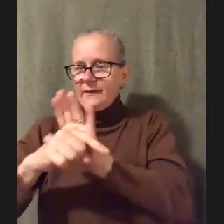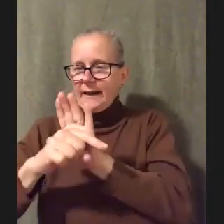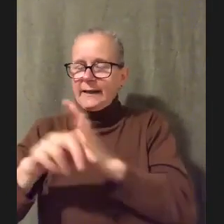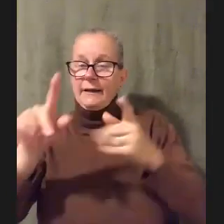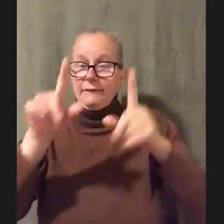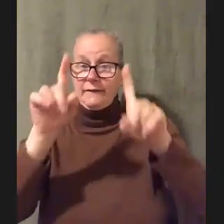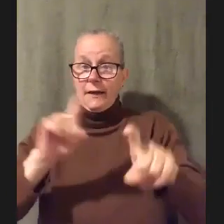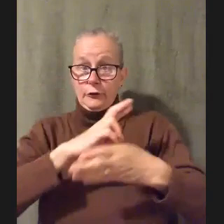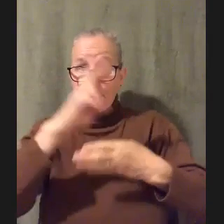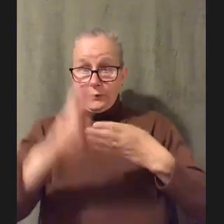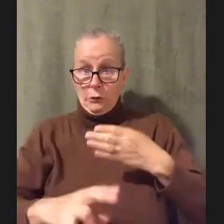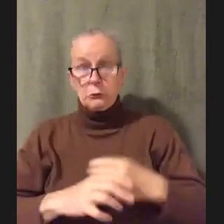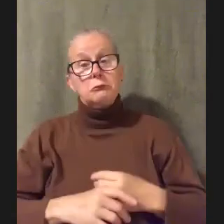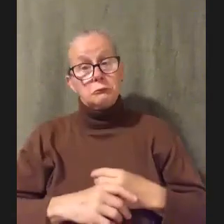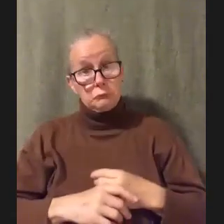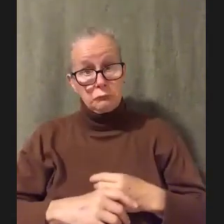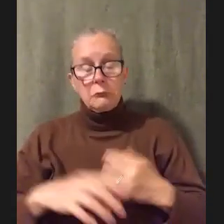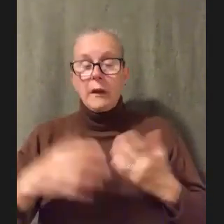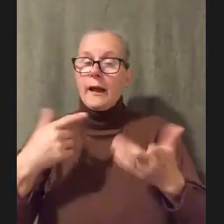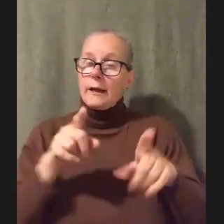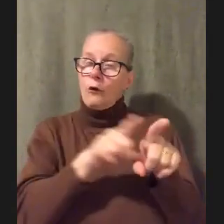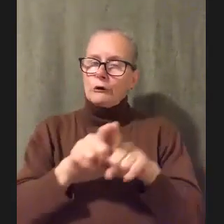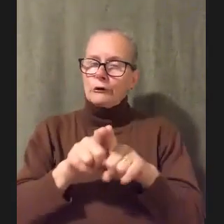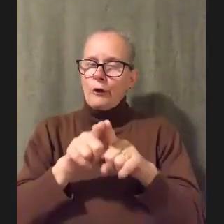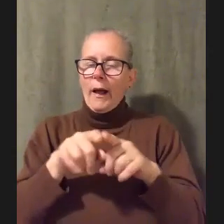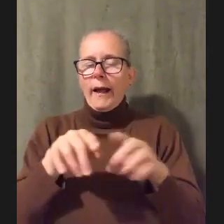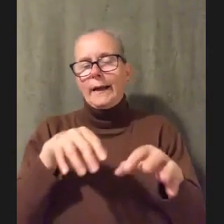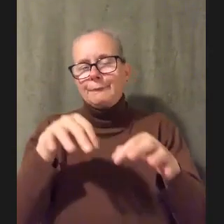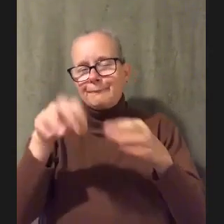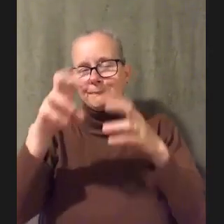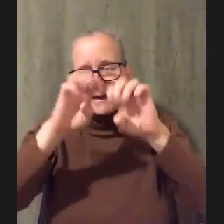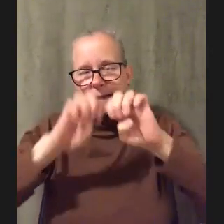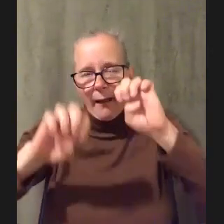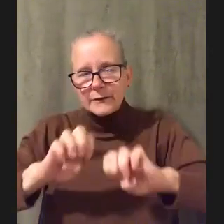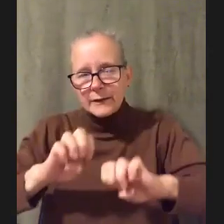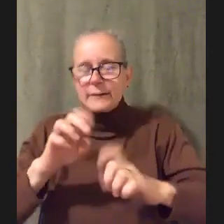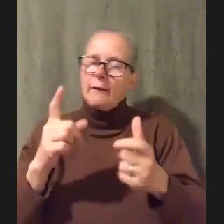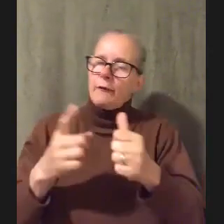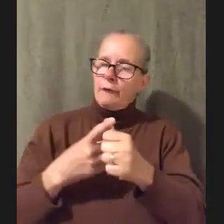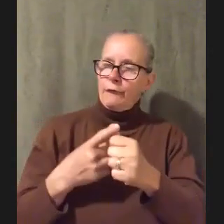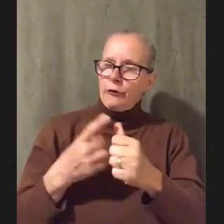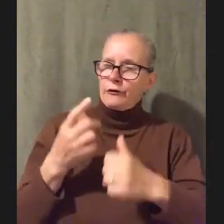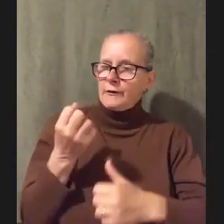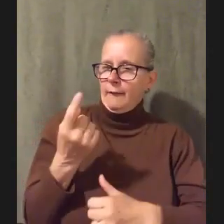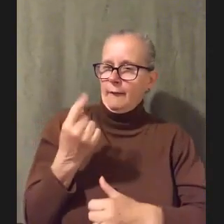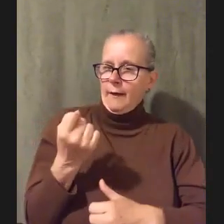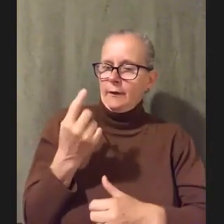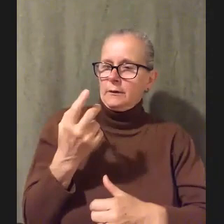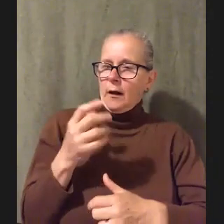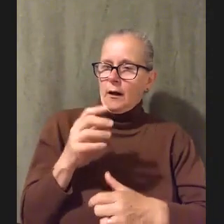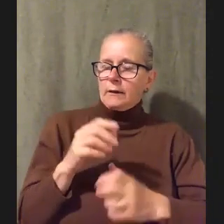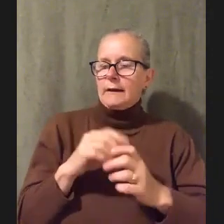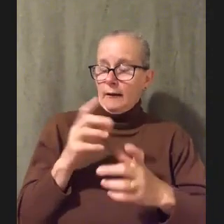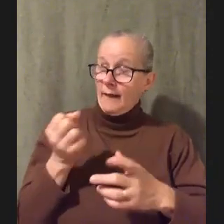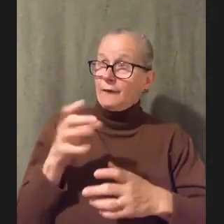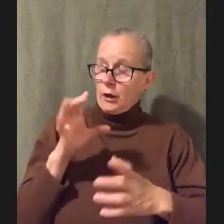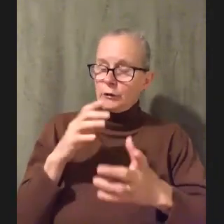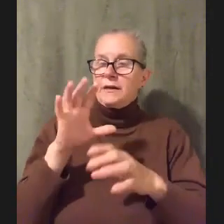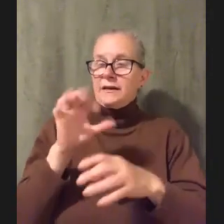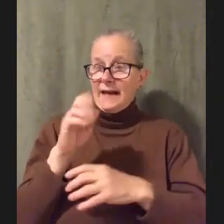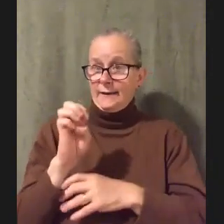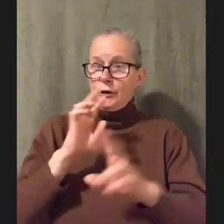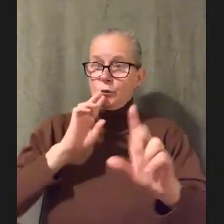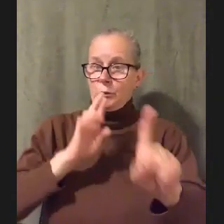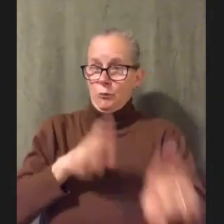well as a sub-analysis of the first 1,100 cases reported and looking at the incidence of